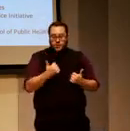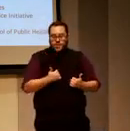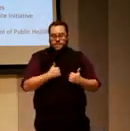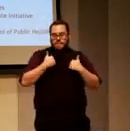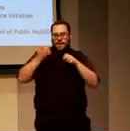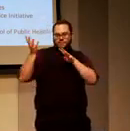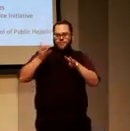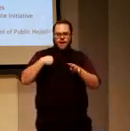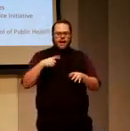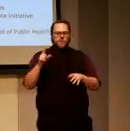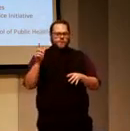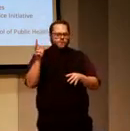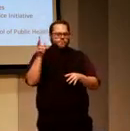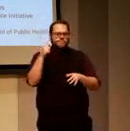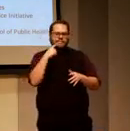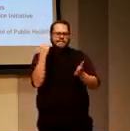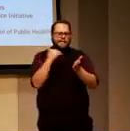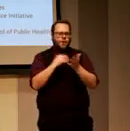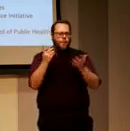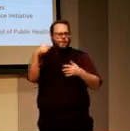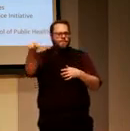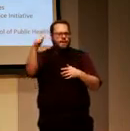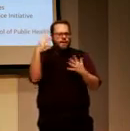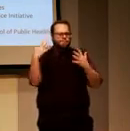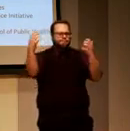I'll repeat what I hear.